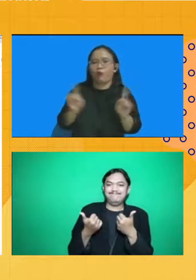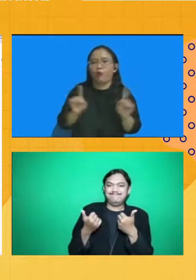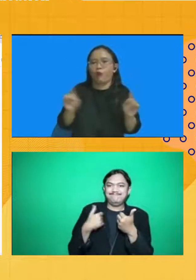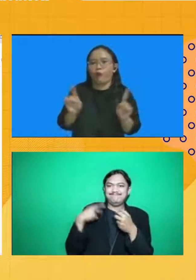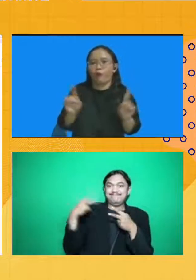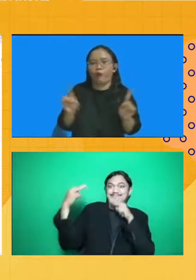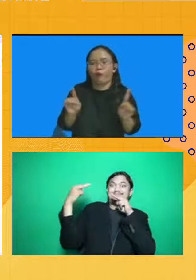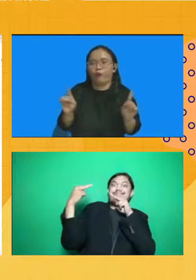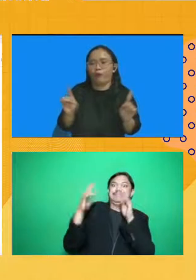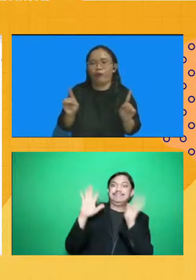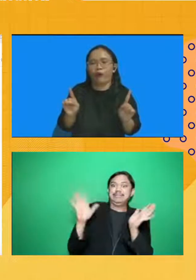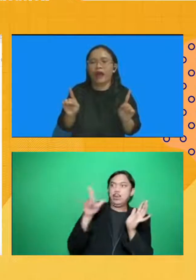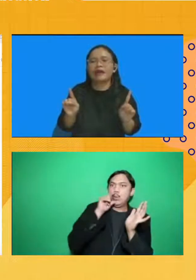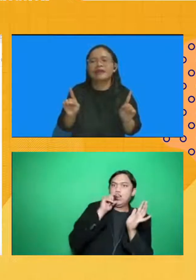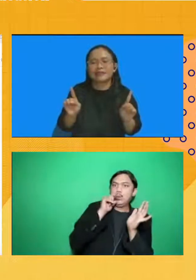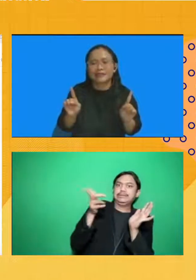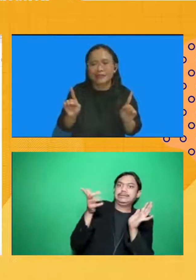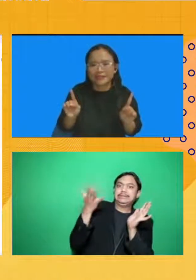this